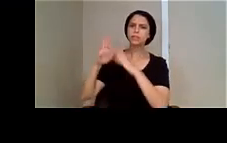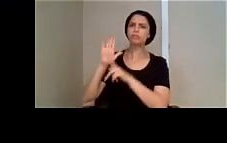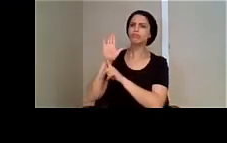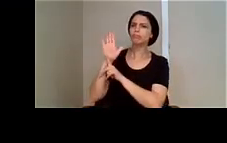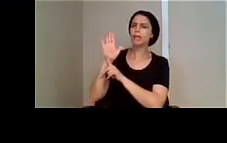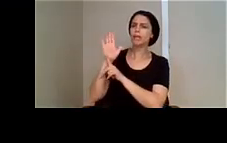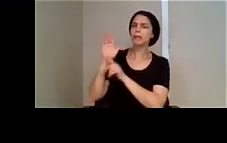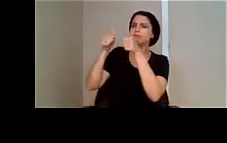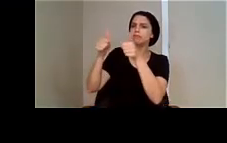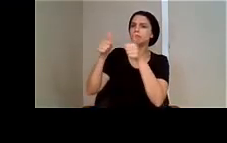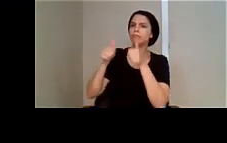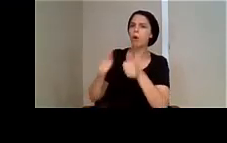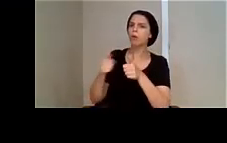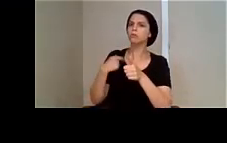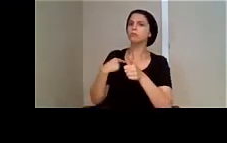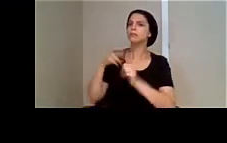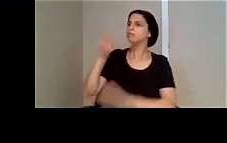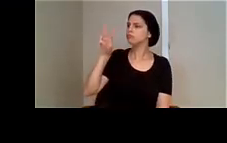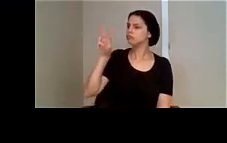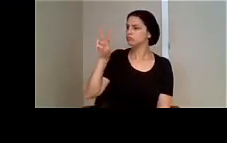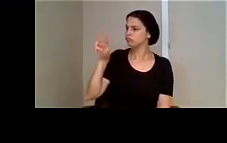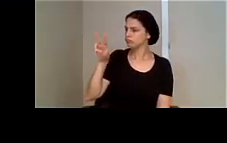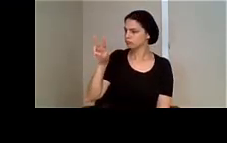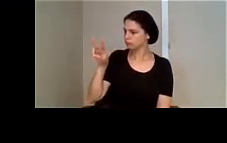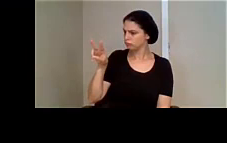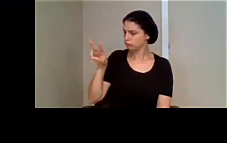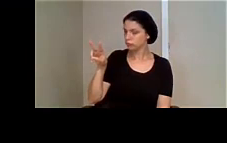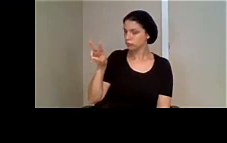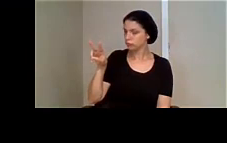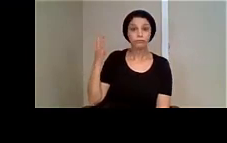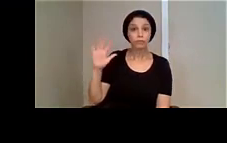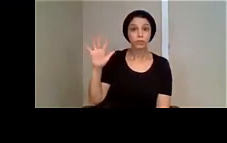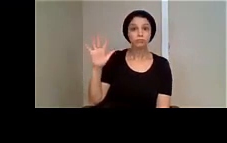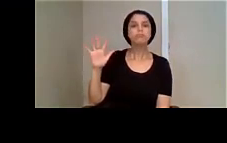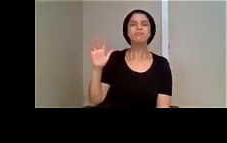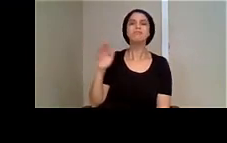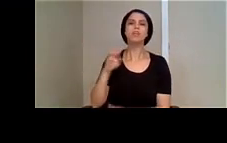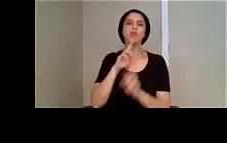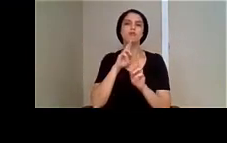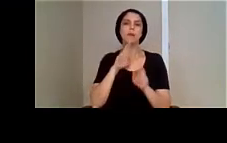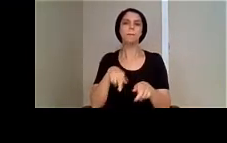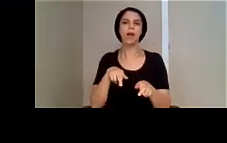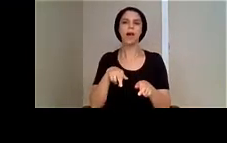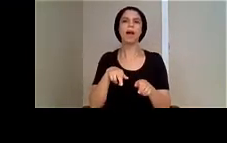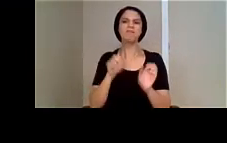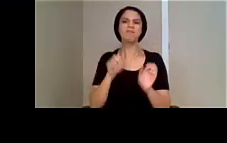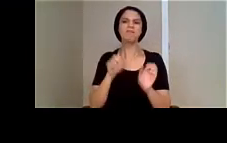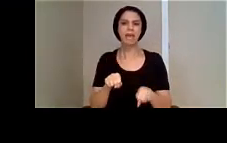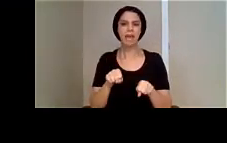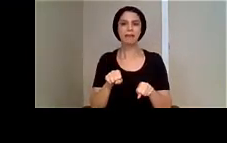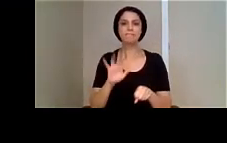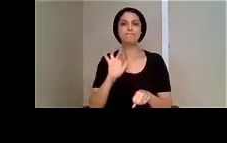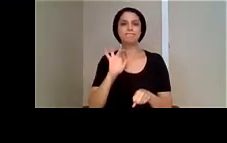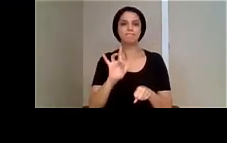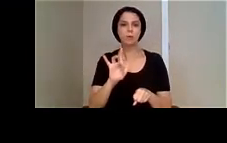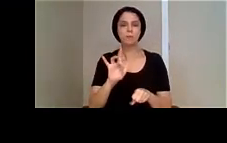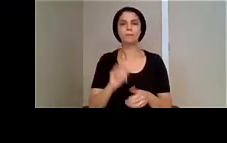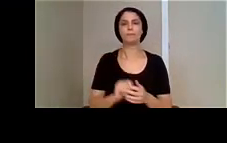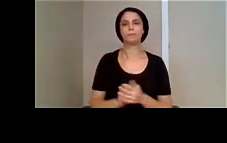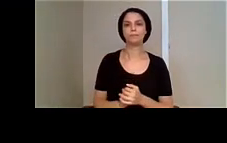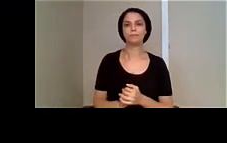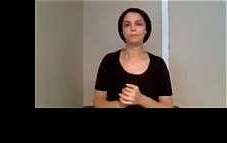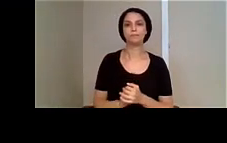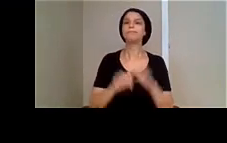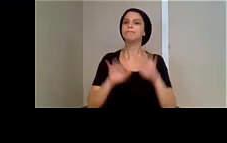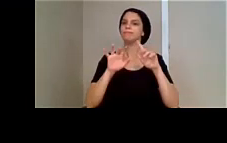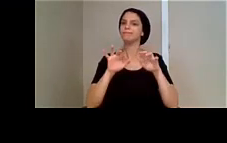in a reply. So I'm going to read that text. And then there's a reply to it. So if I press the reply button,